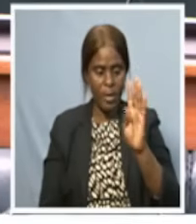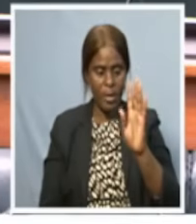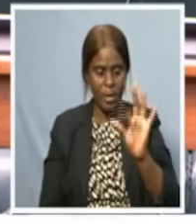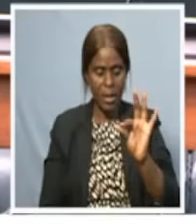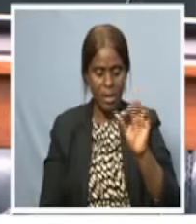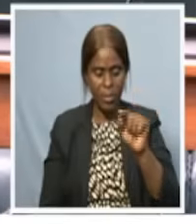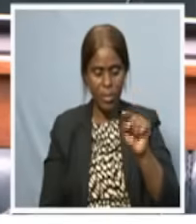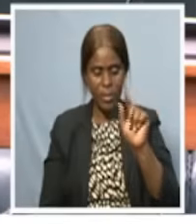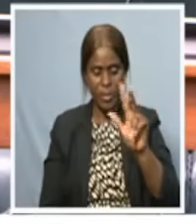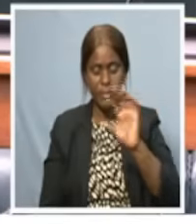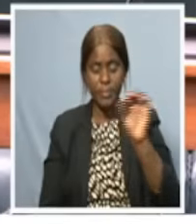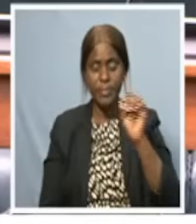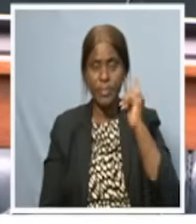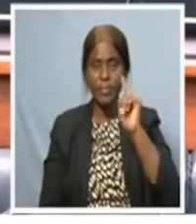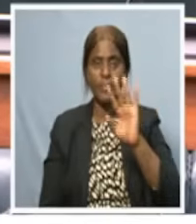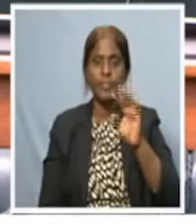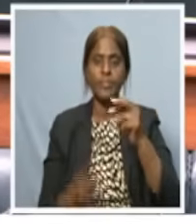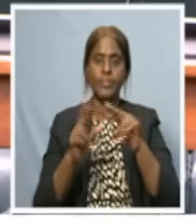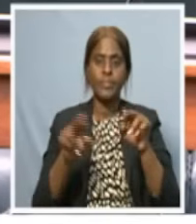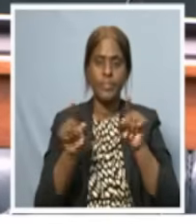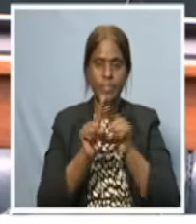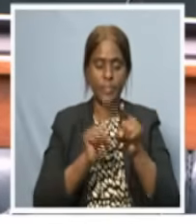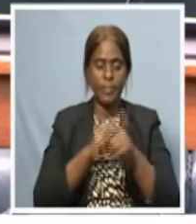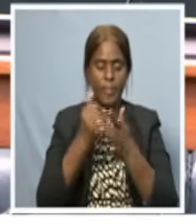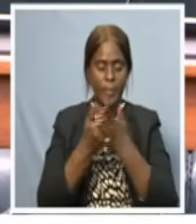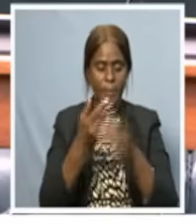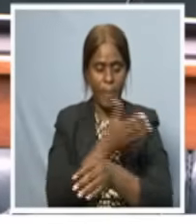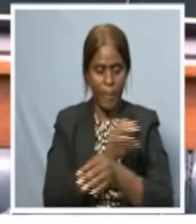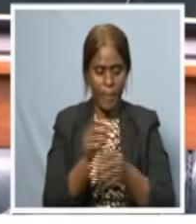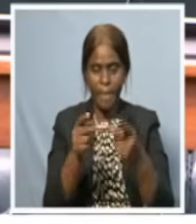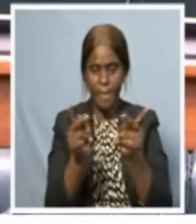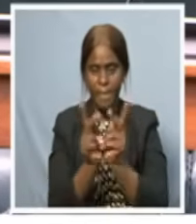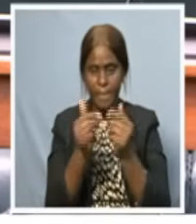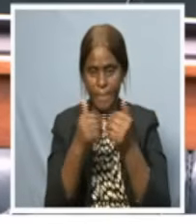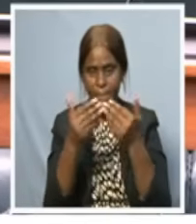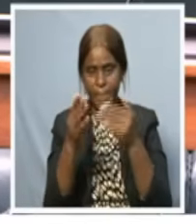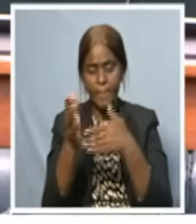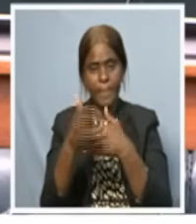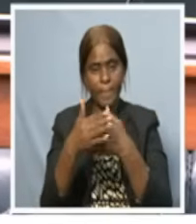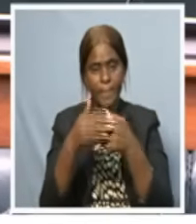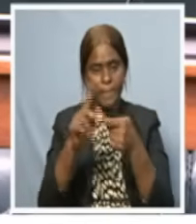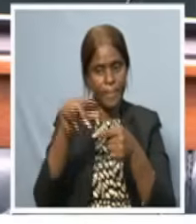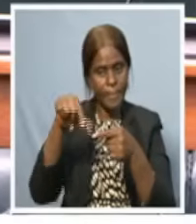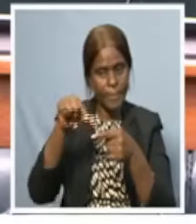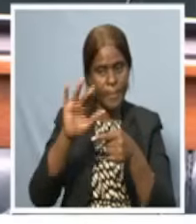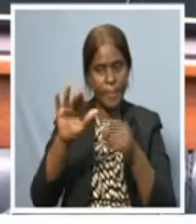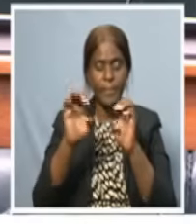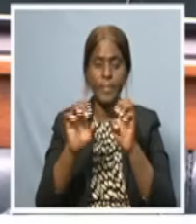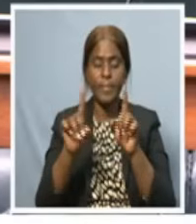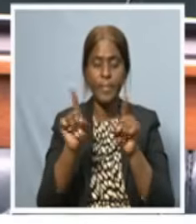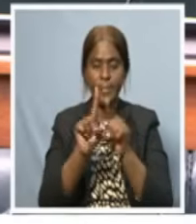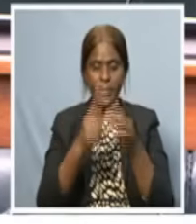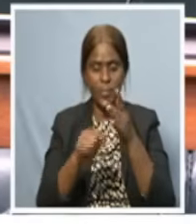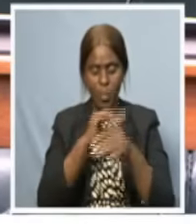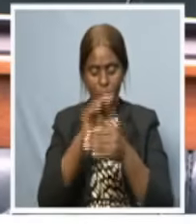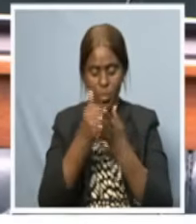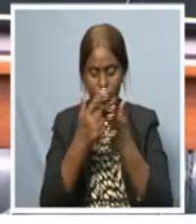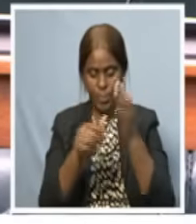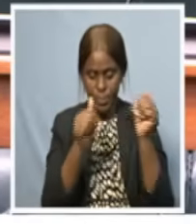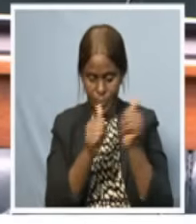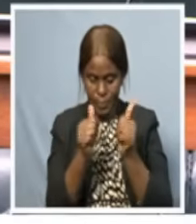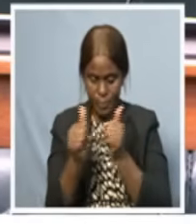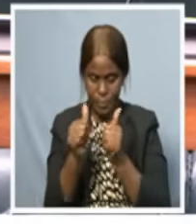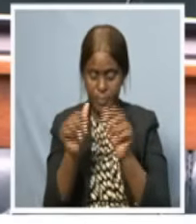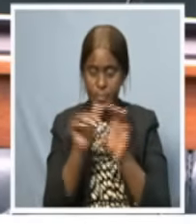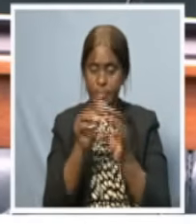49.3% for research. The digital space has opened doors to quality education, global